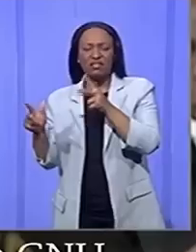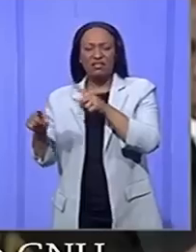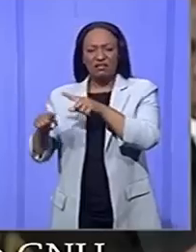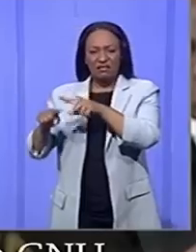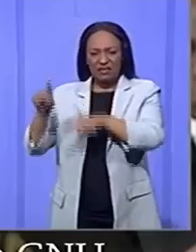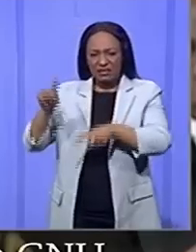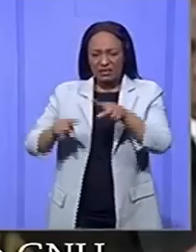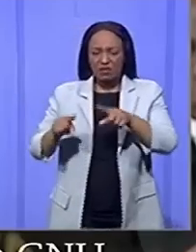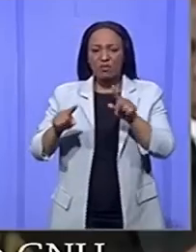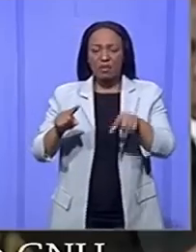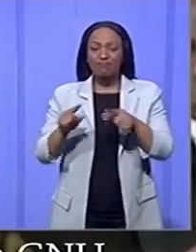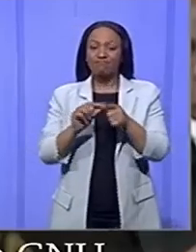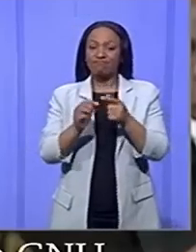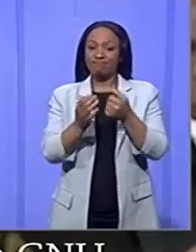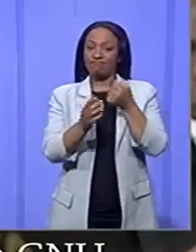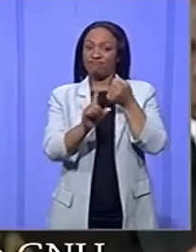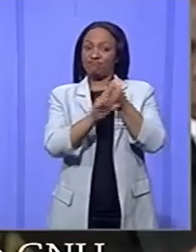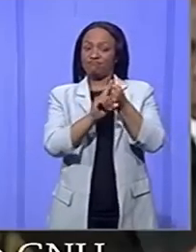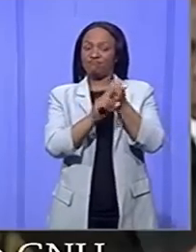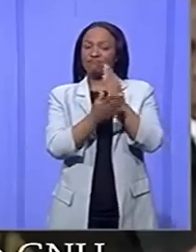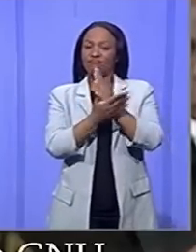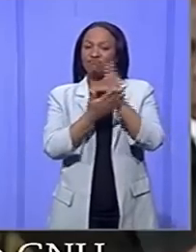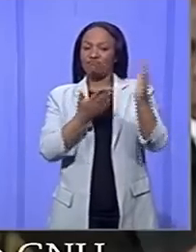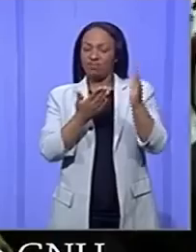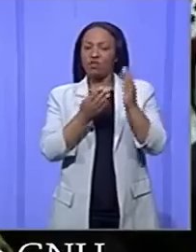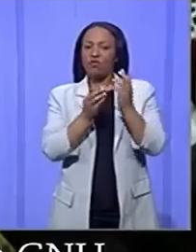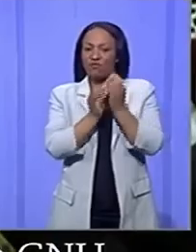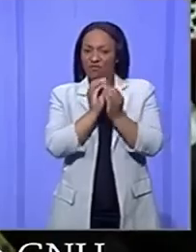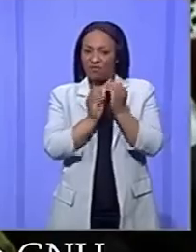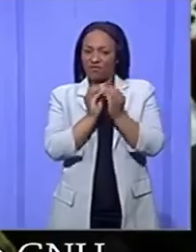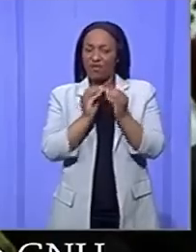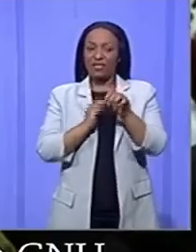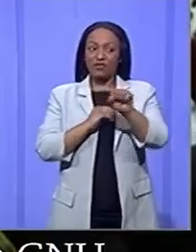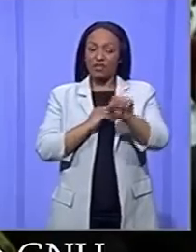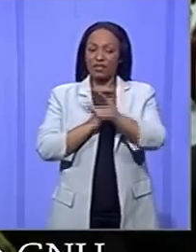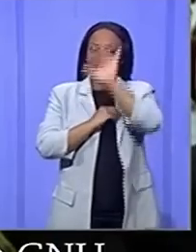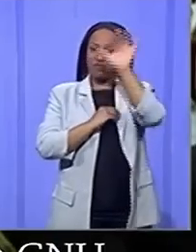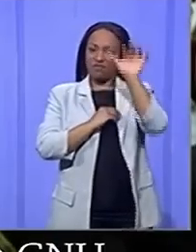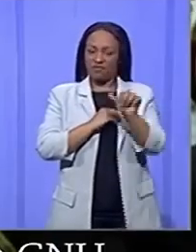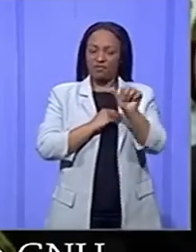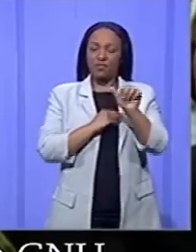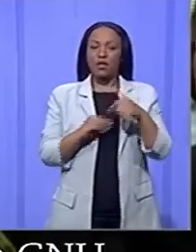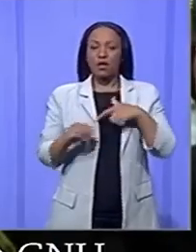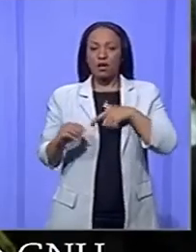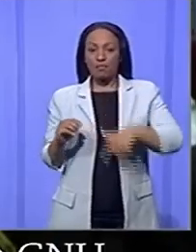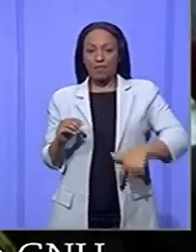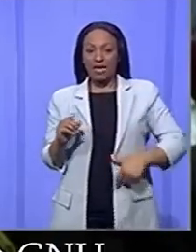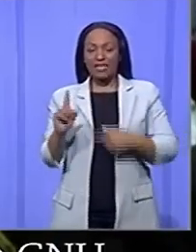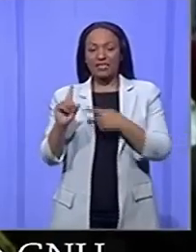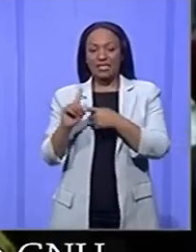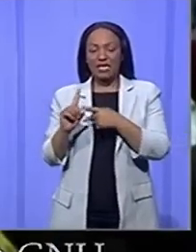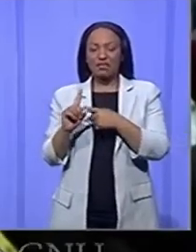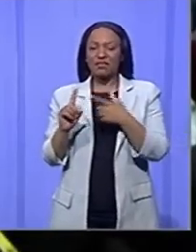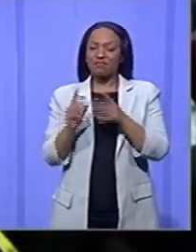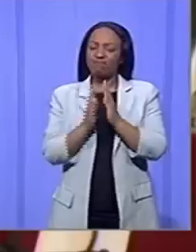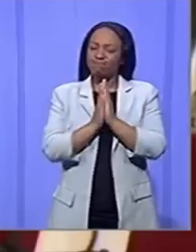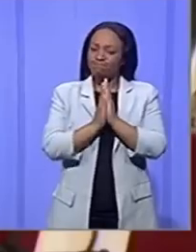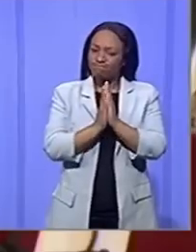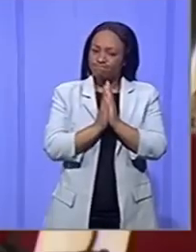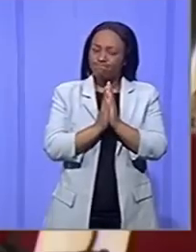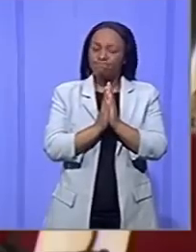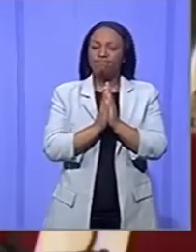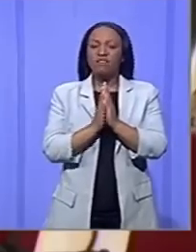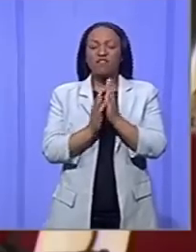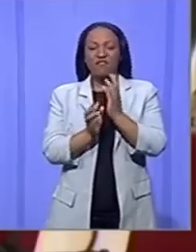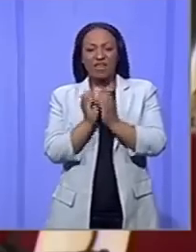approach, positioning Infrastructure South Africa. Mopresidente Ramaphosa o entse kgoeletso ya hore tokiso ya